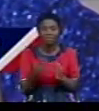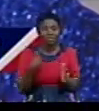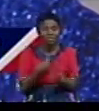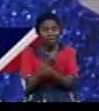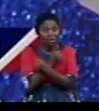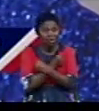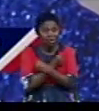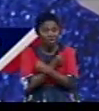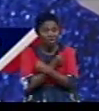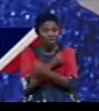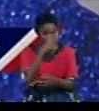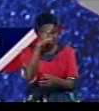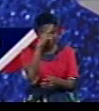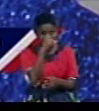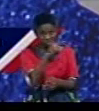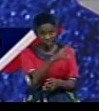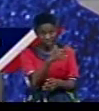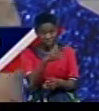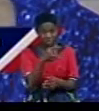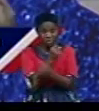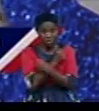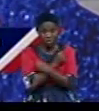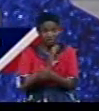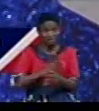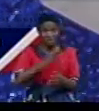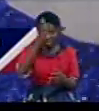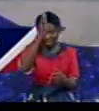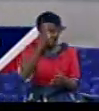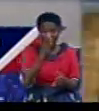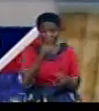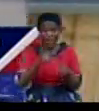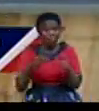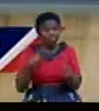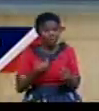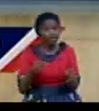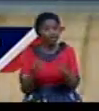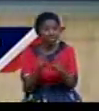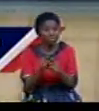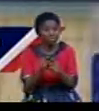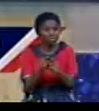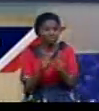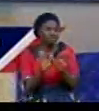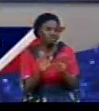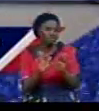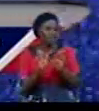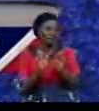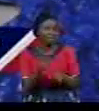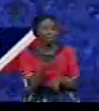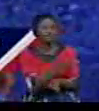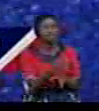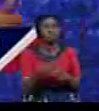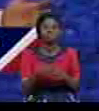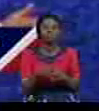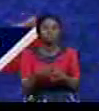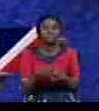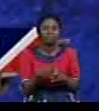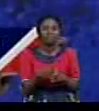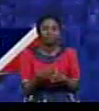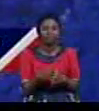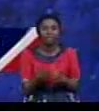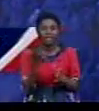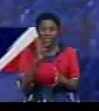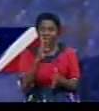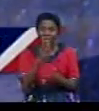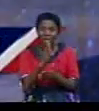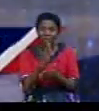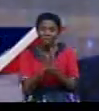them but we also fear them we know that after we have saved our lives are changed there are people around